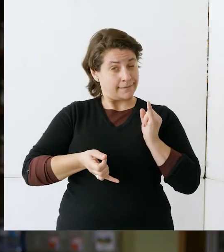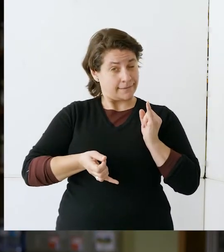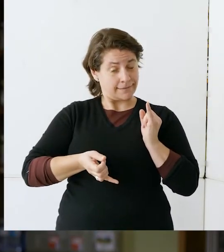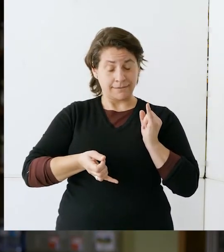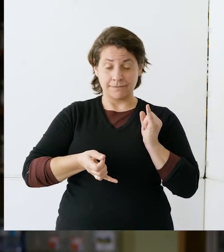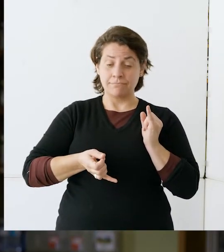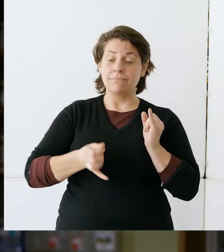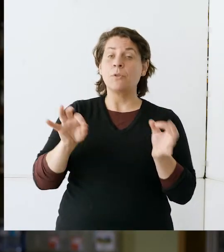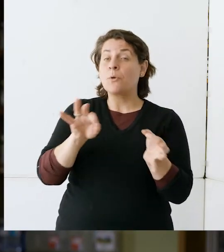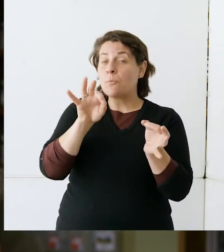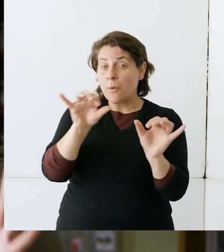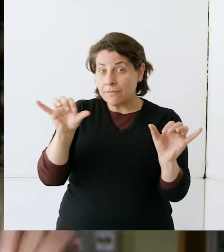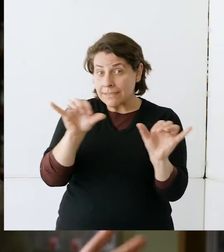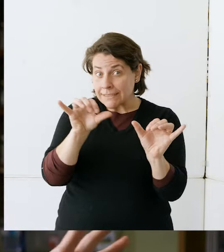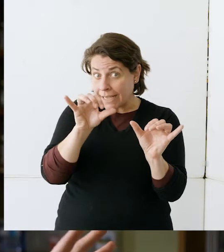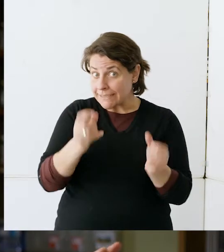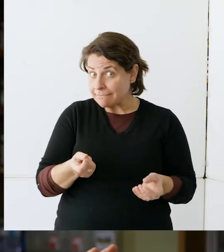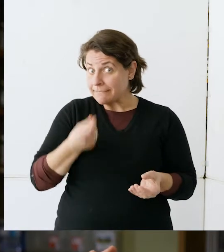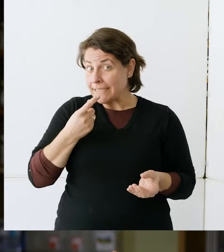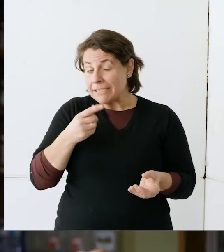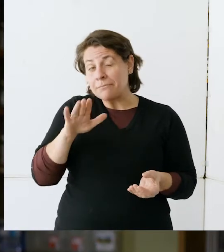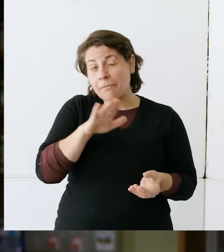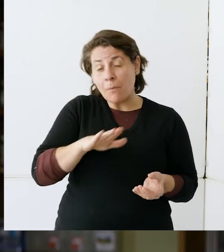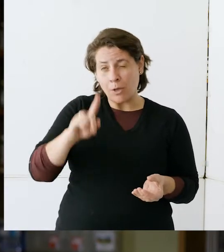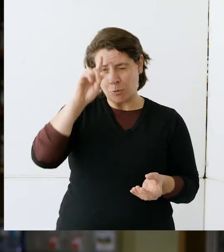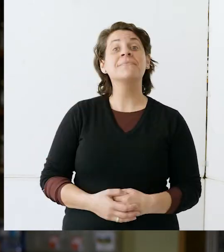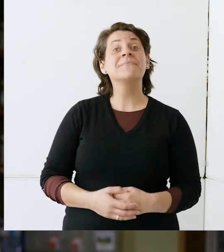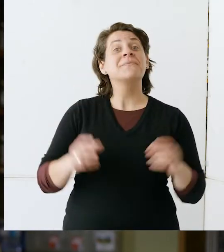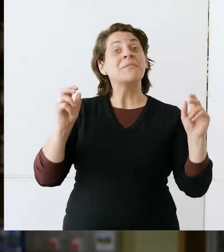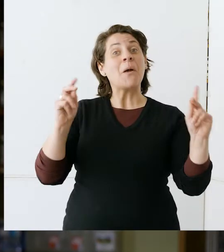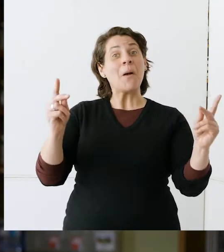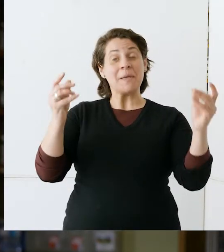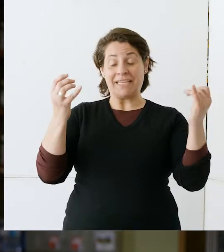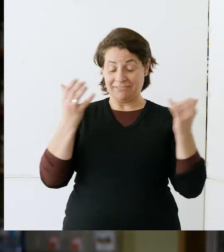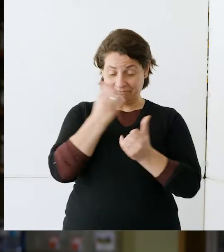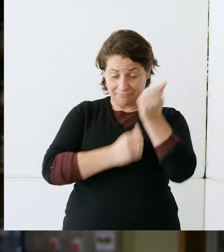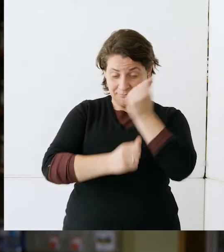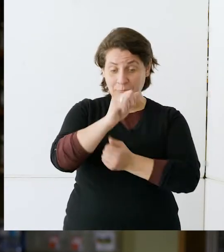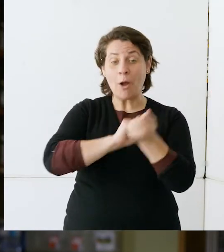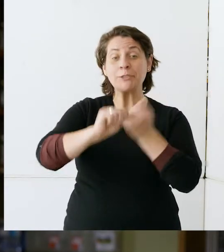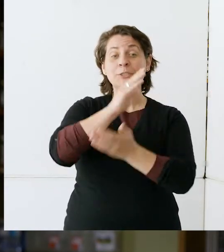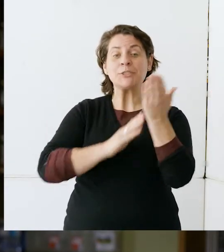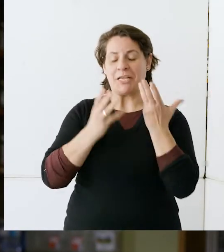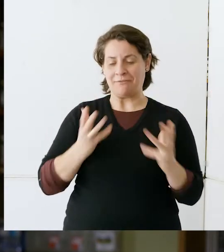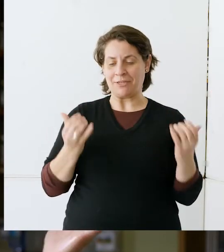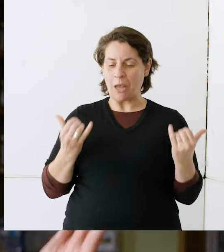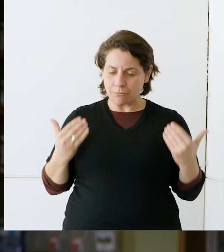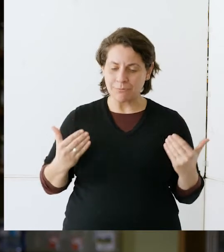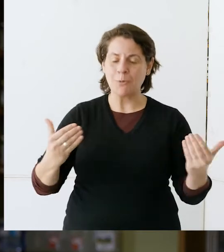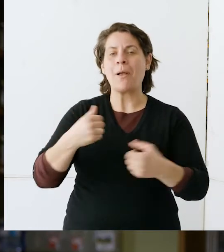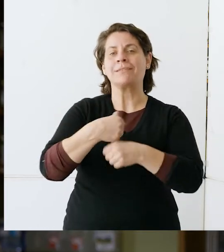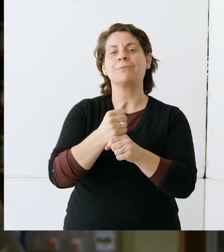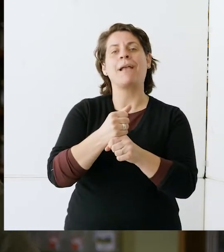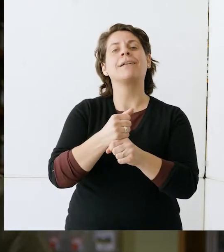And for this last part, a perfect size seed ball for eating is about the size of a quarter. I just finished